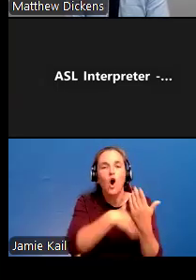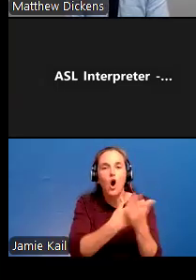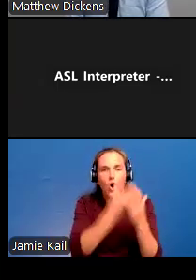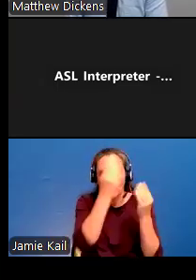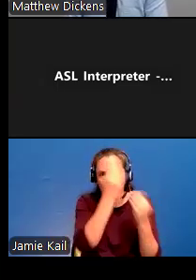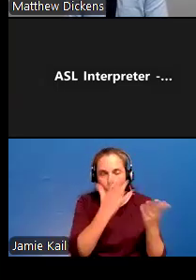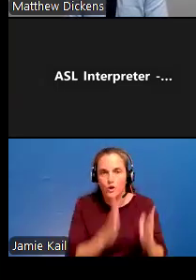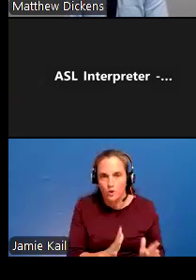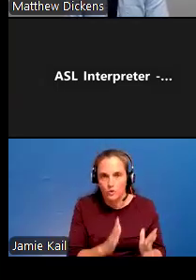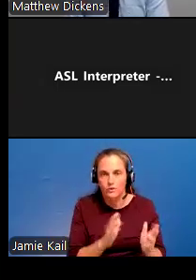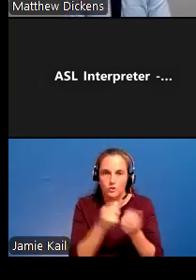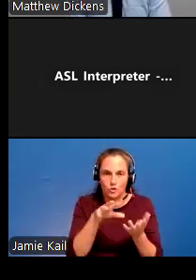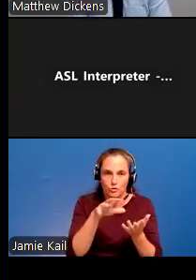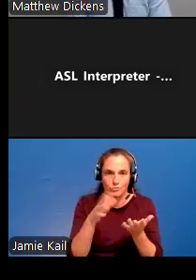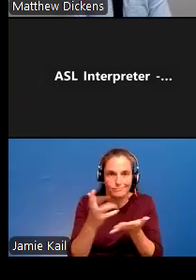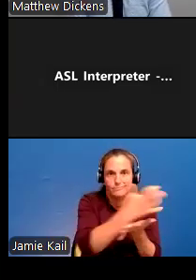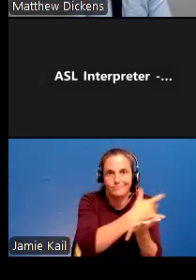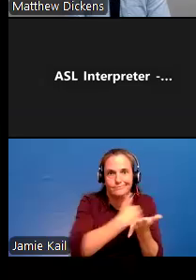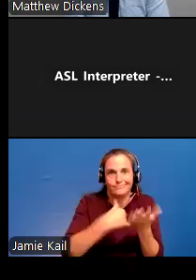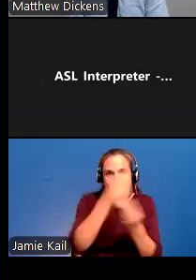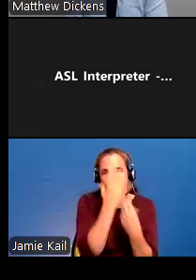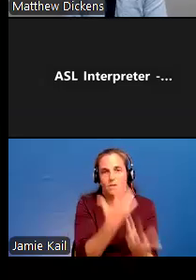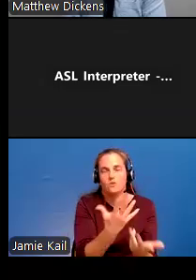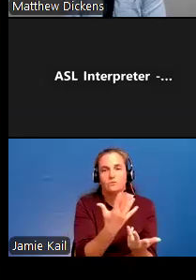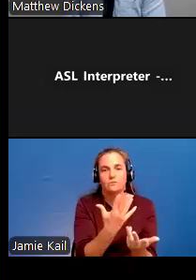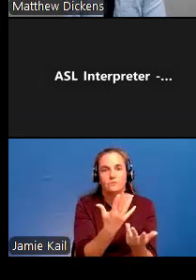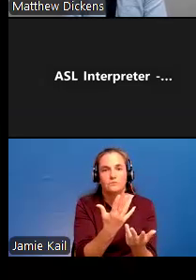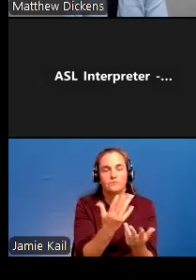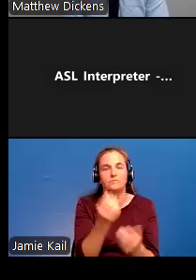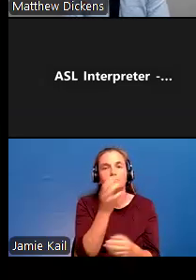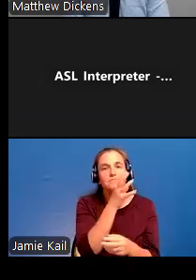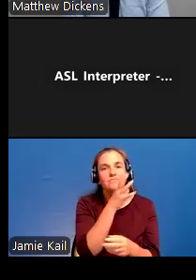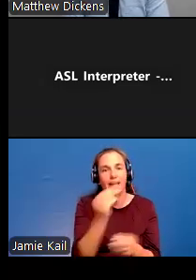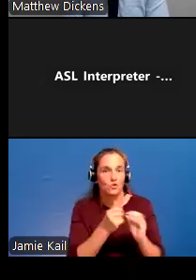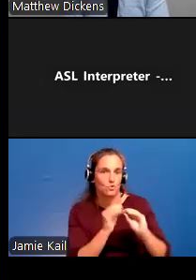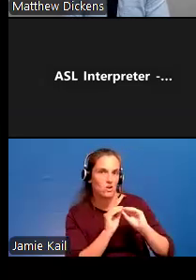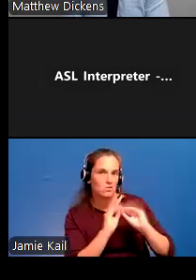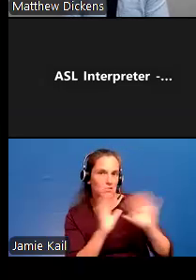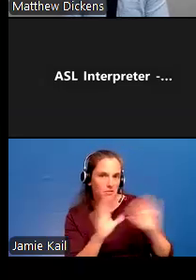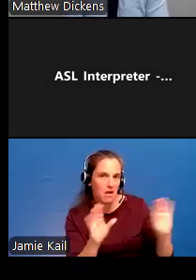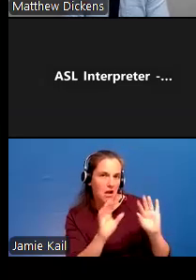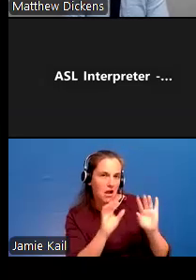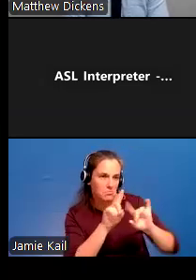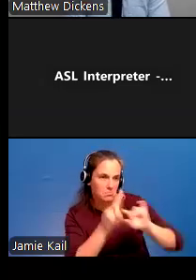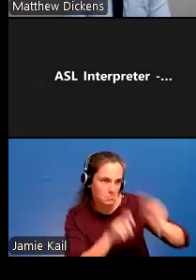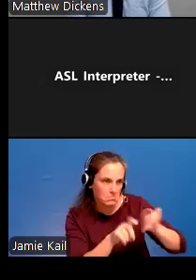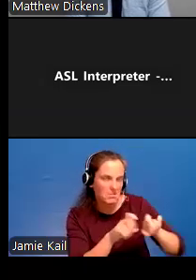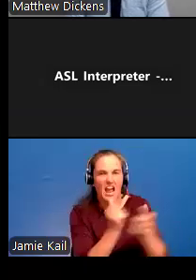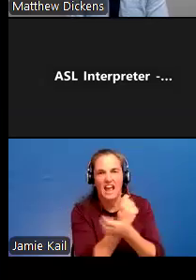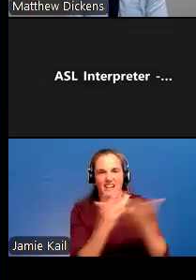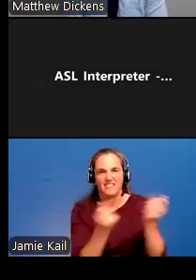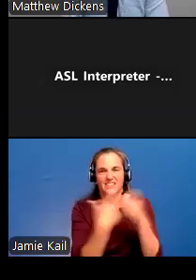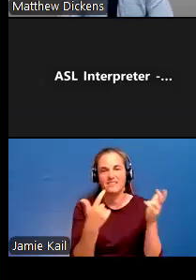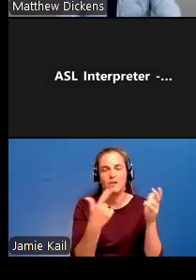additional information they may have and to clarify anything that may have been stated in the